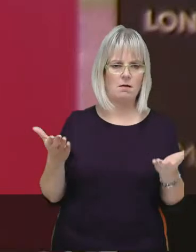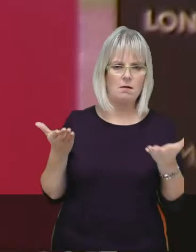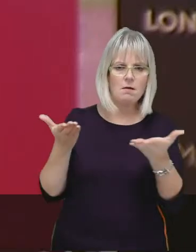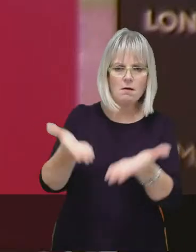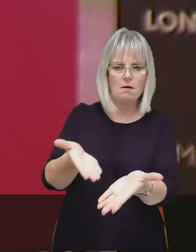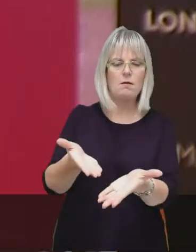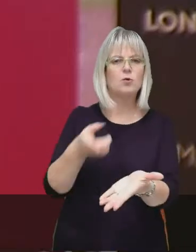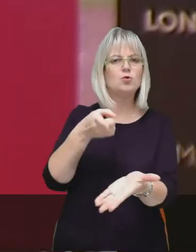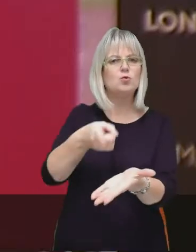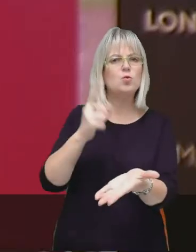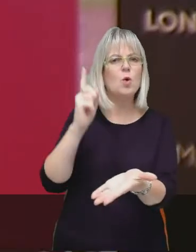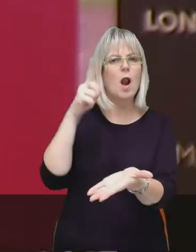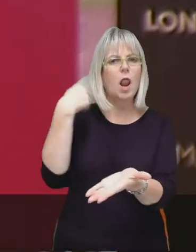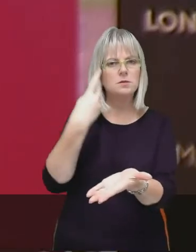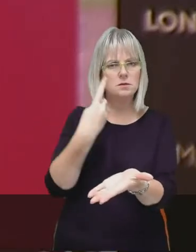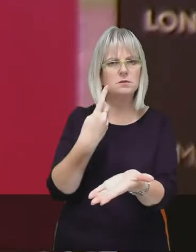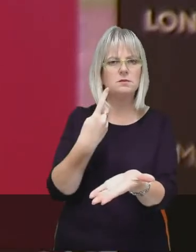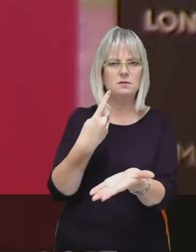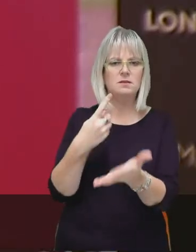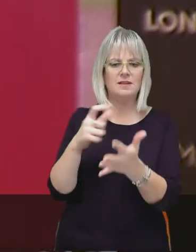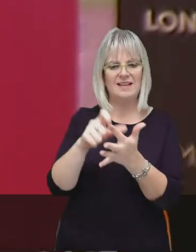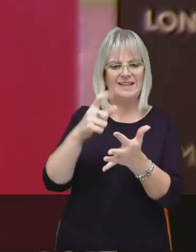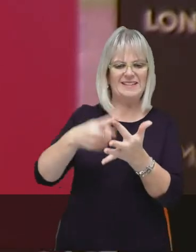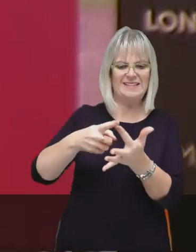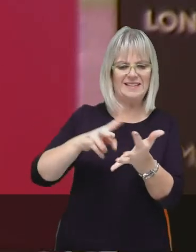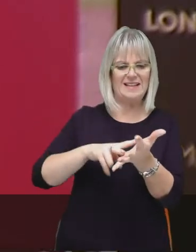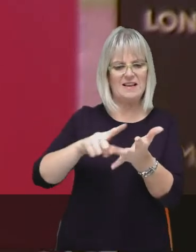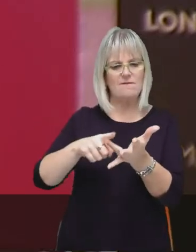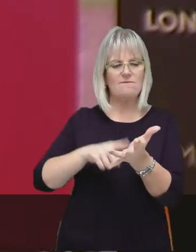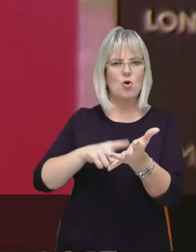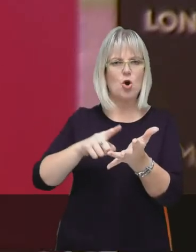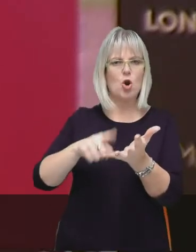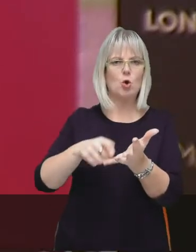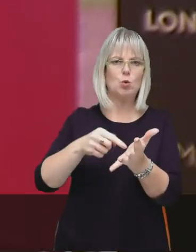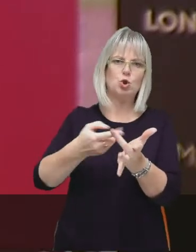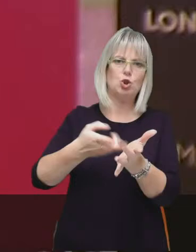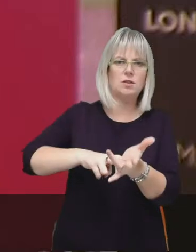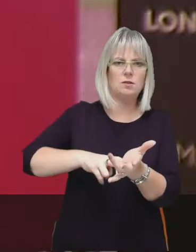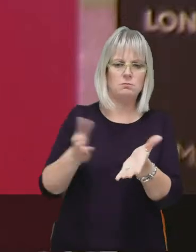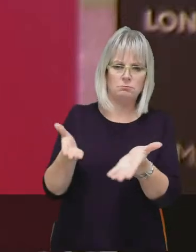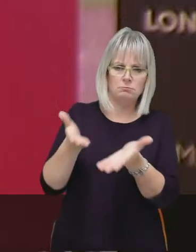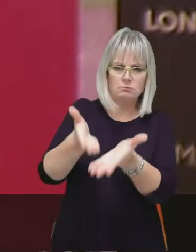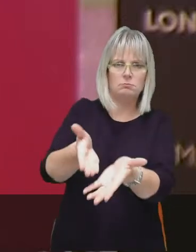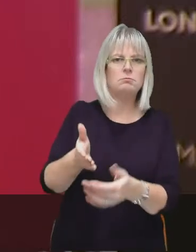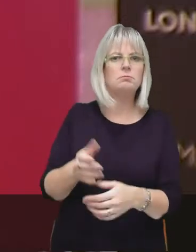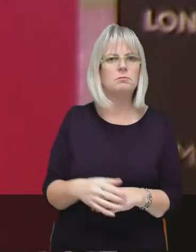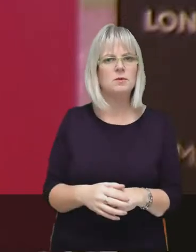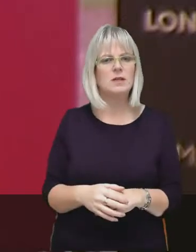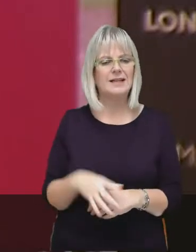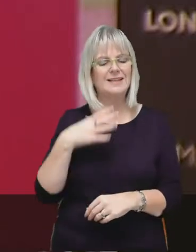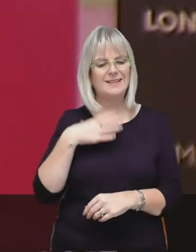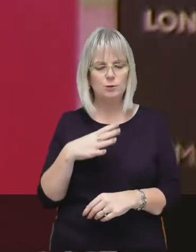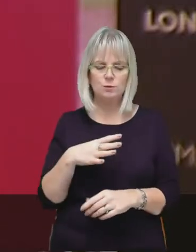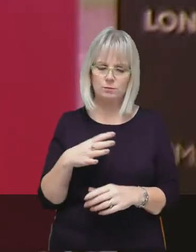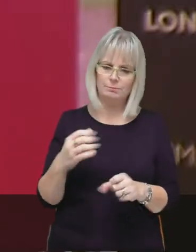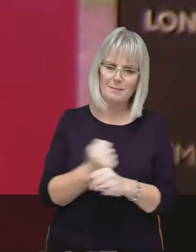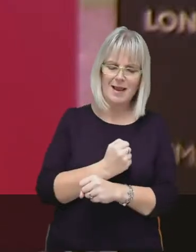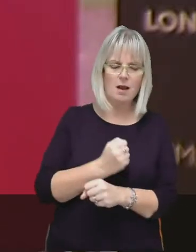to working on behalf of you and with the Mayor to make our city a better place for all